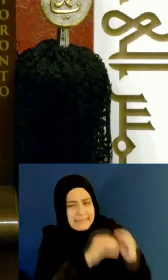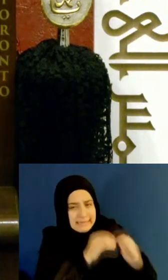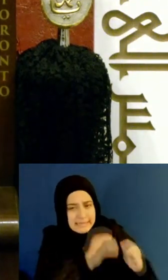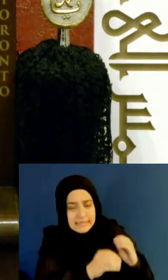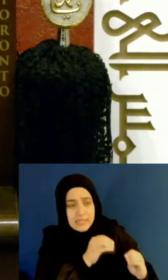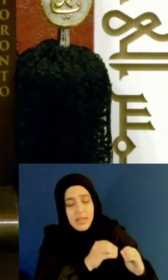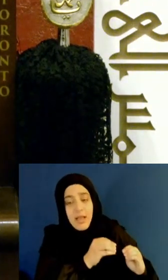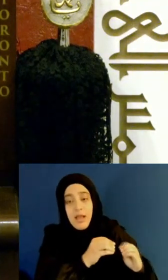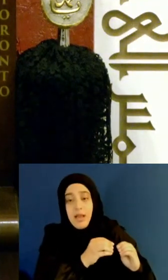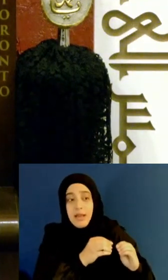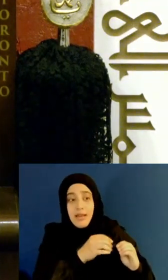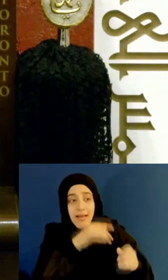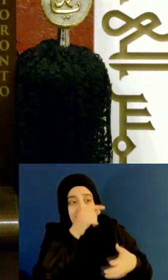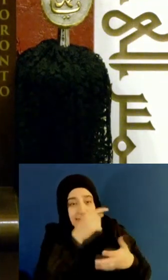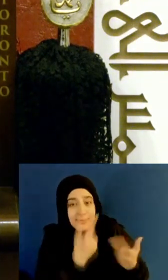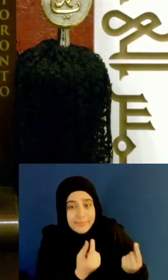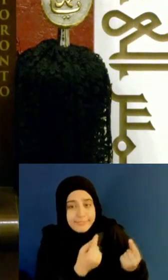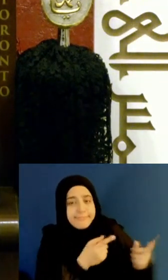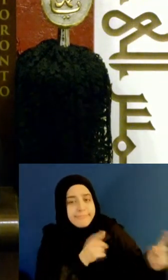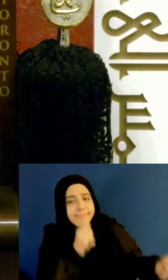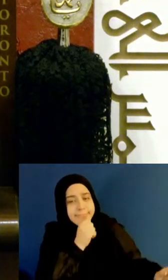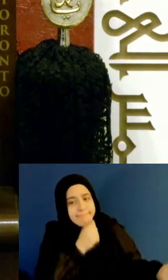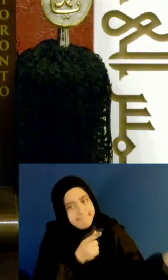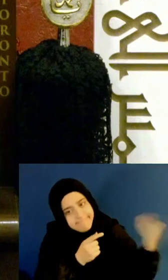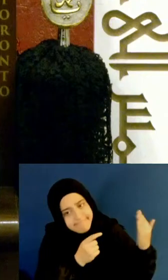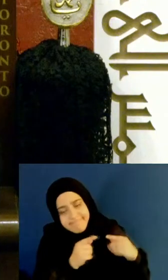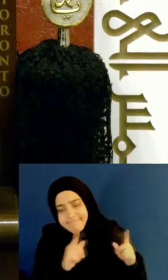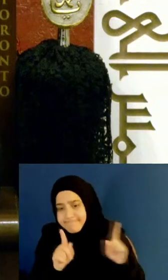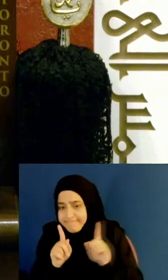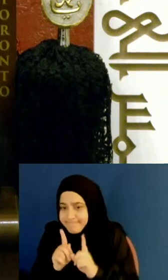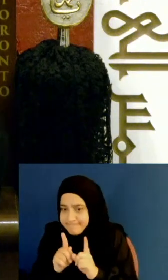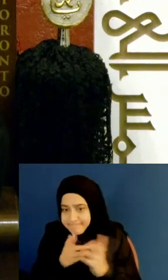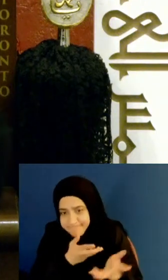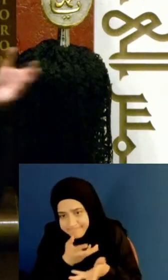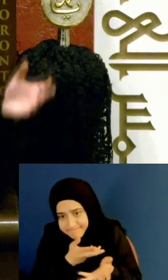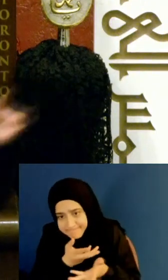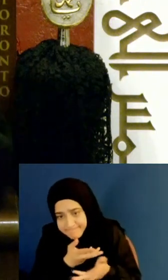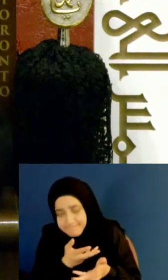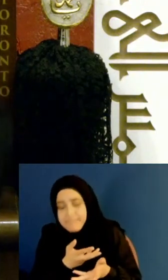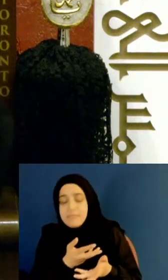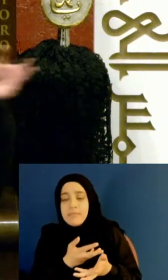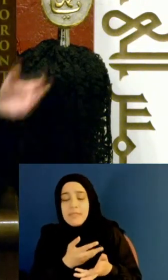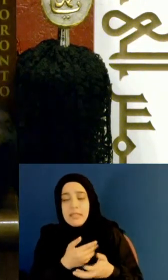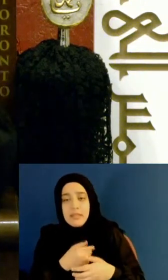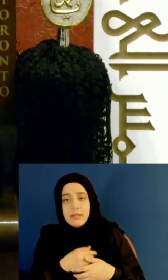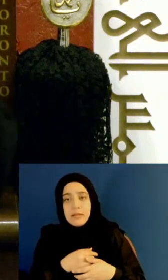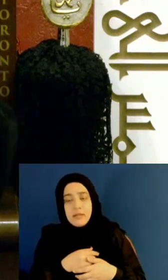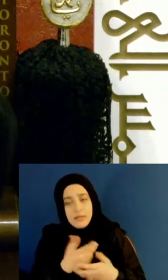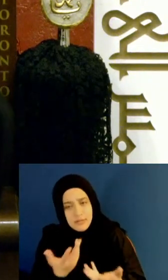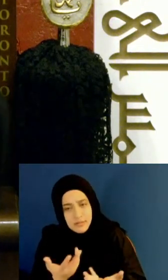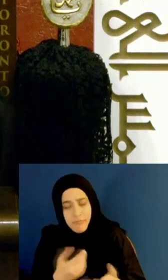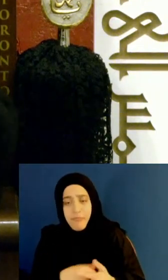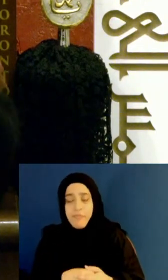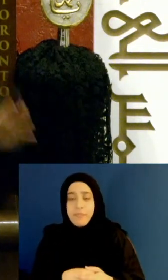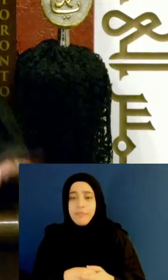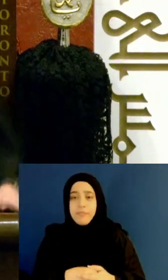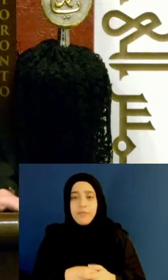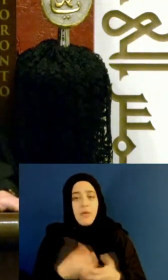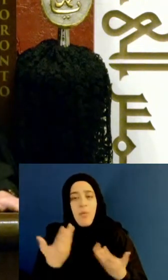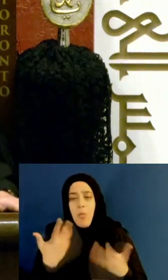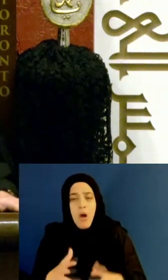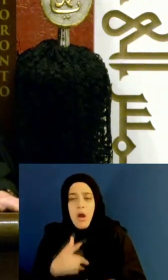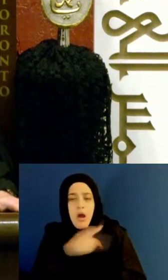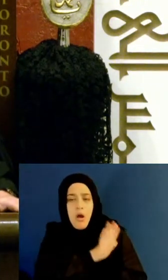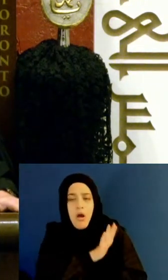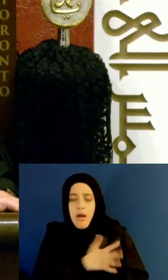are there, you take him into private and you speak to him, lest you break his moral confidence or social confidence and don't embarrass him in